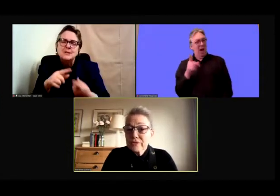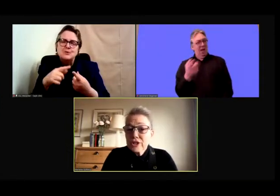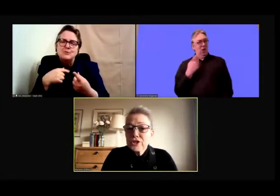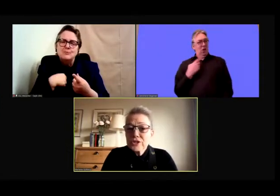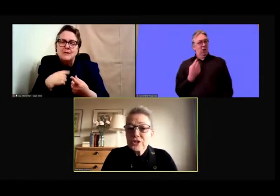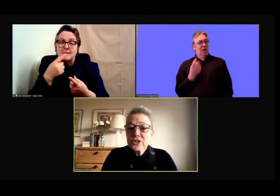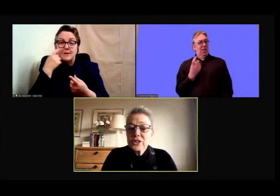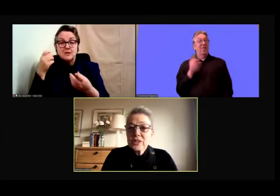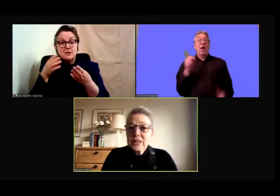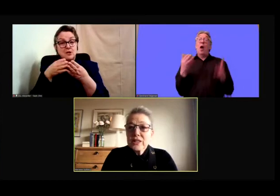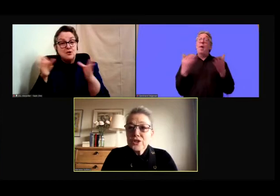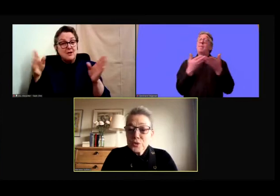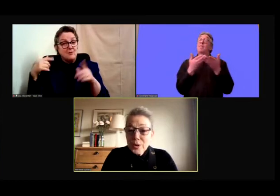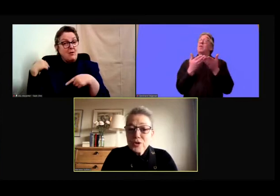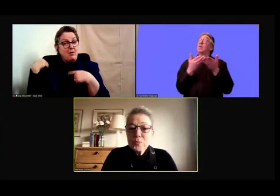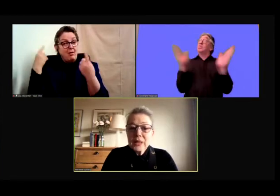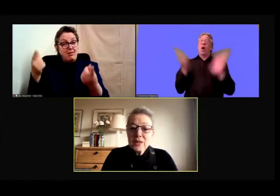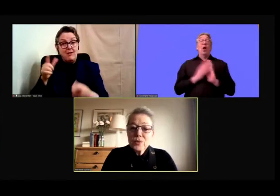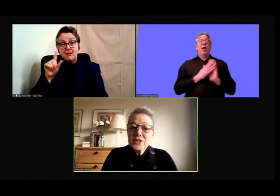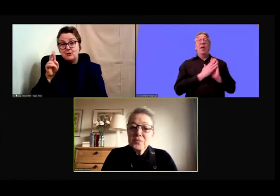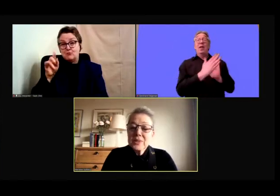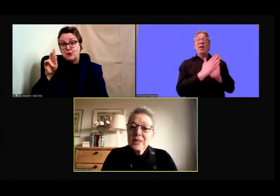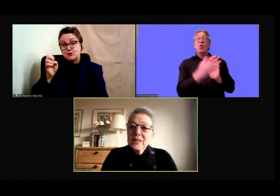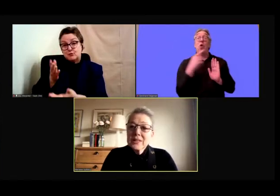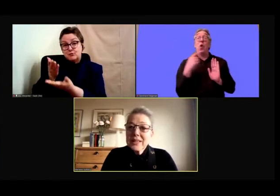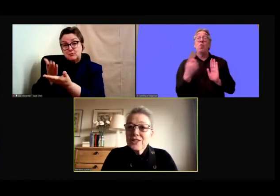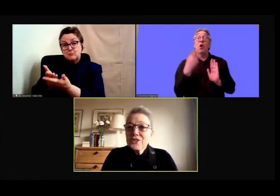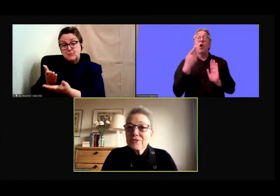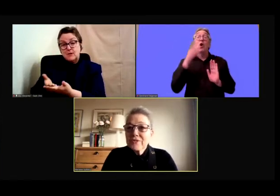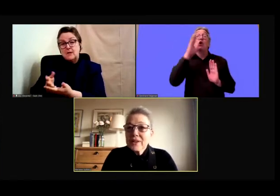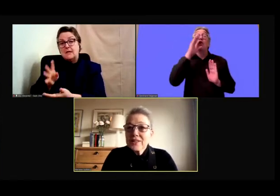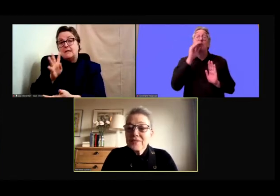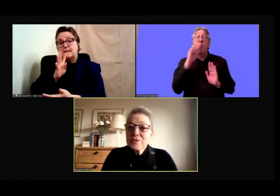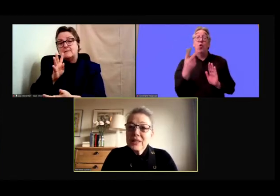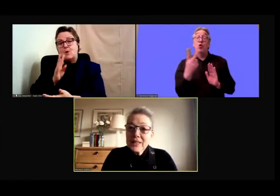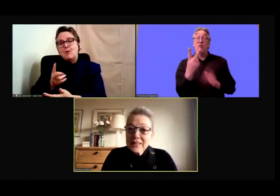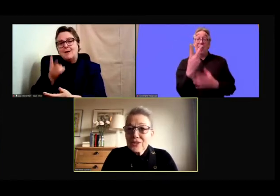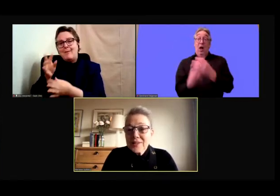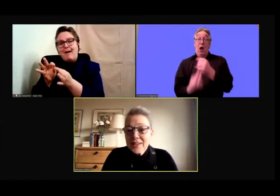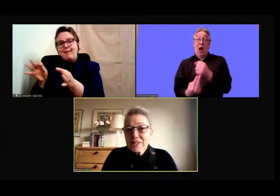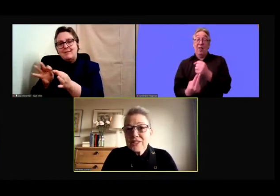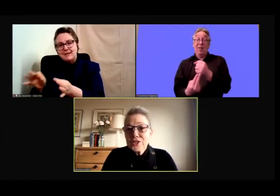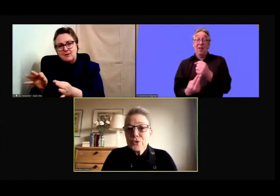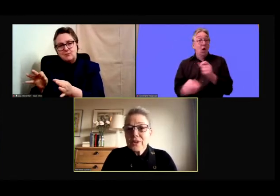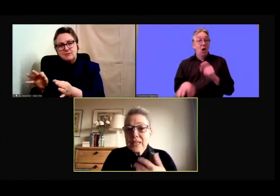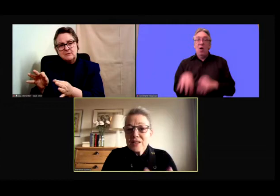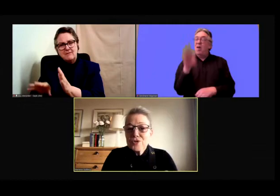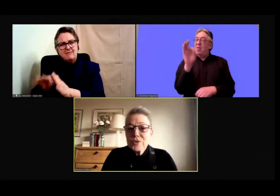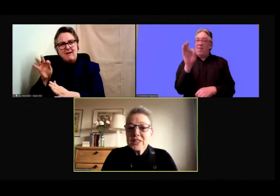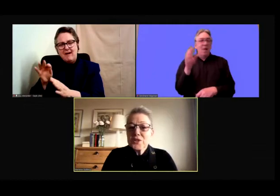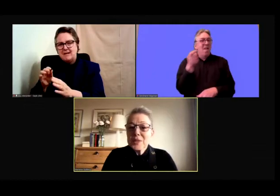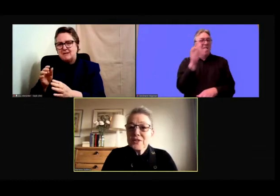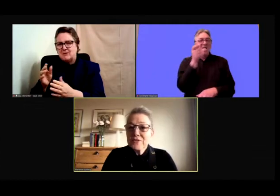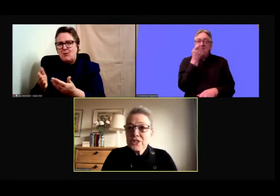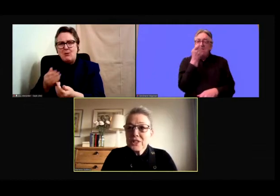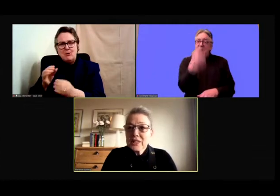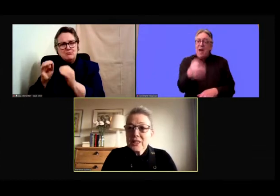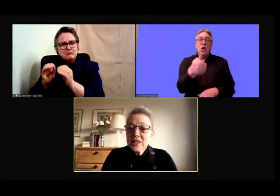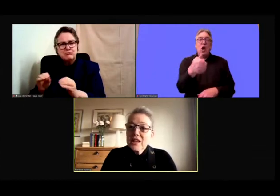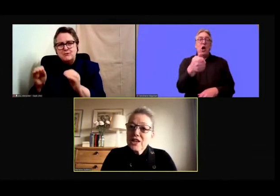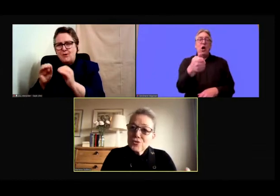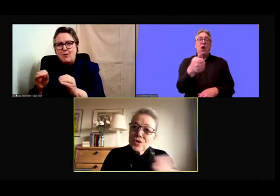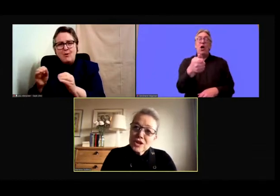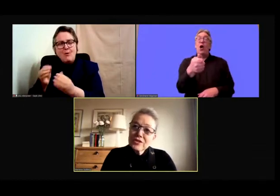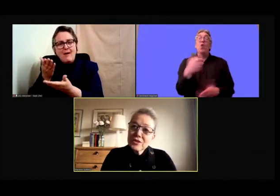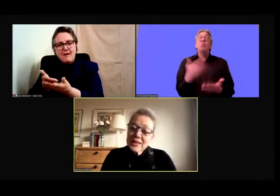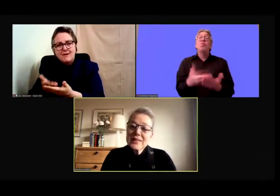on convergence in spoken bilingualism tends to find very little evidence for increased